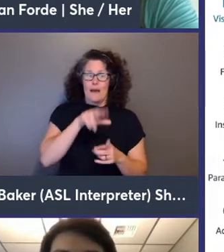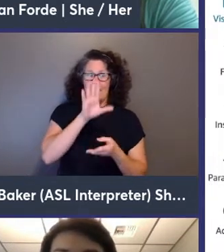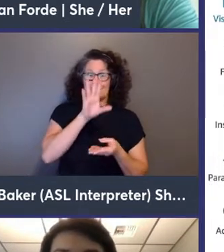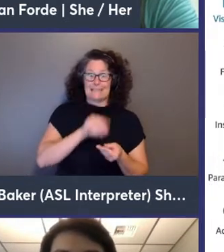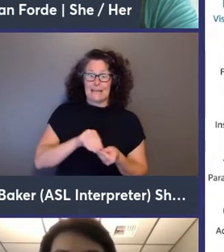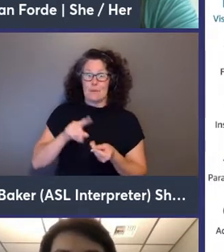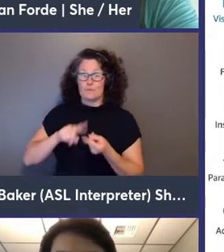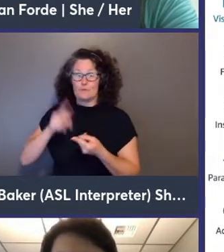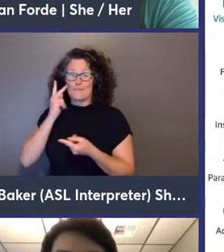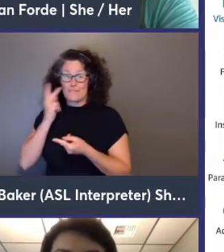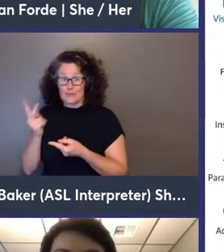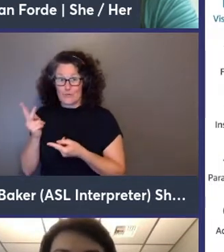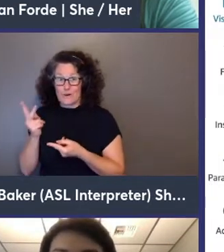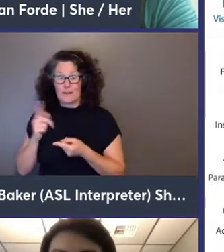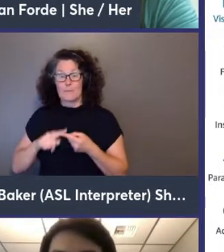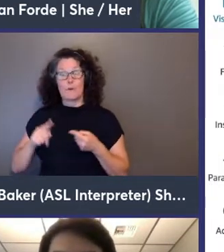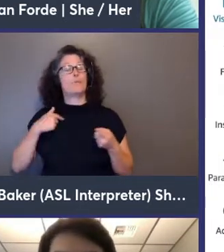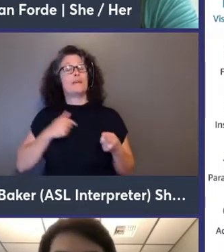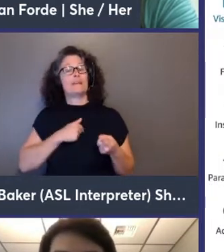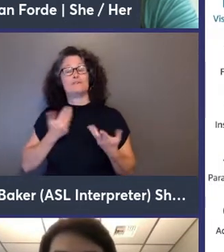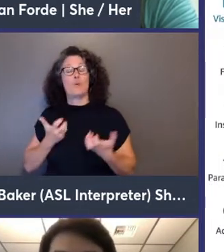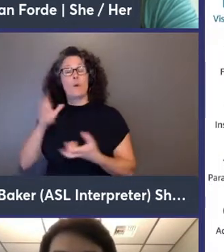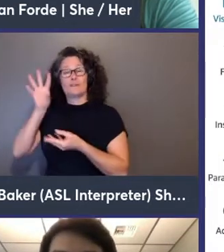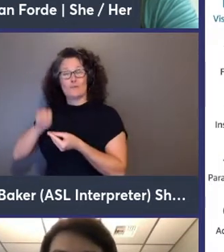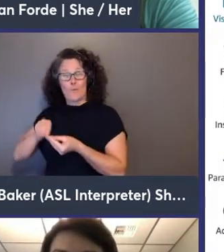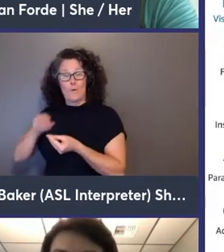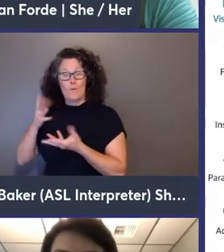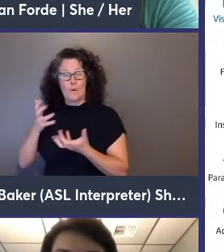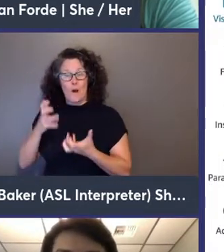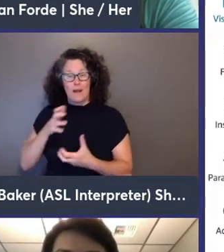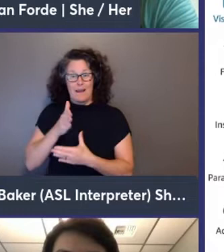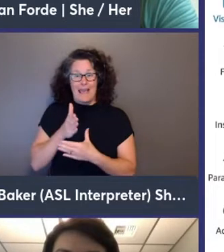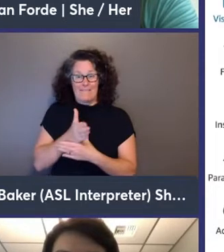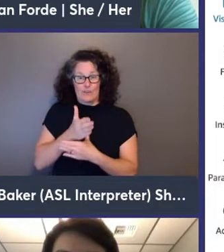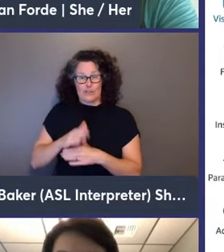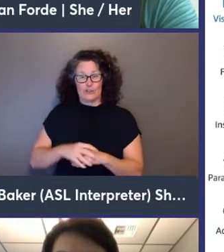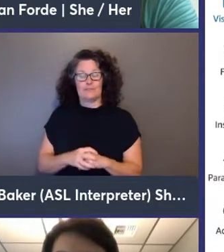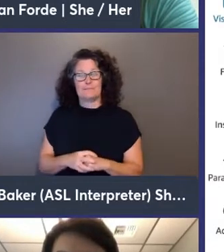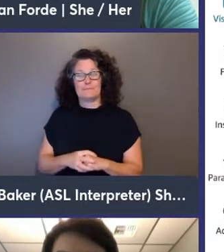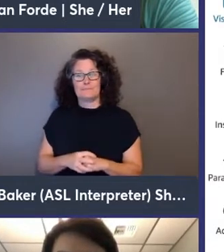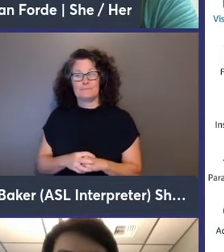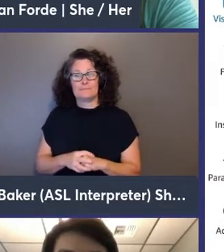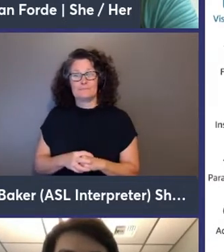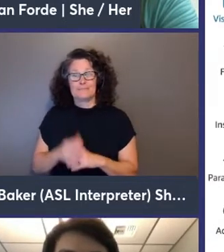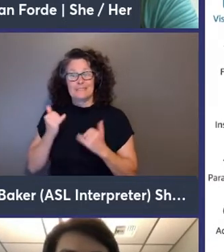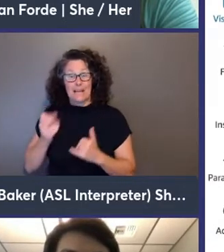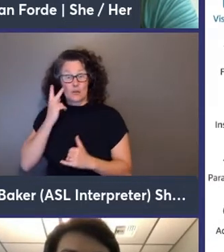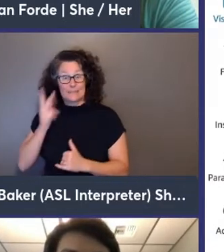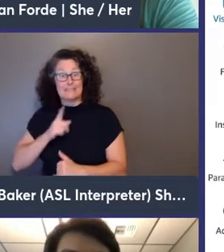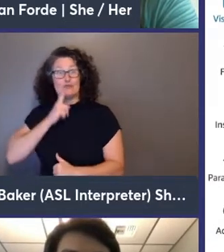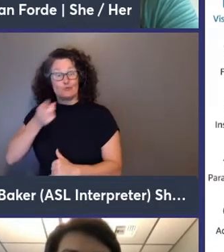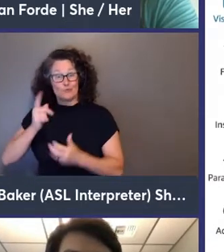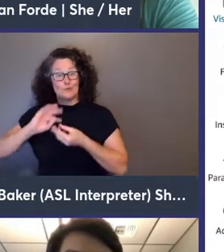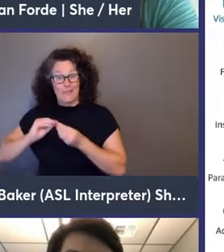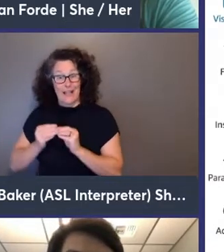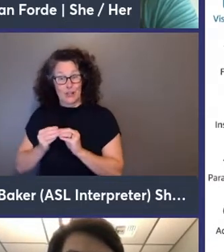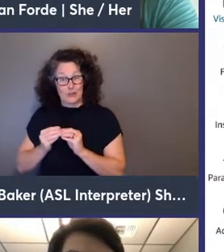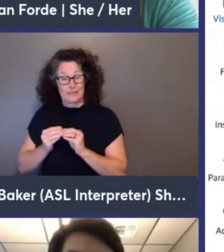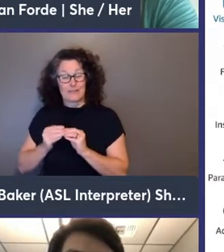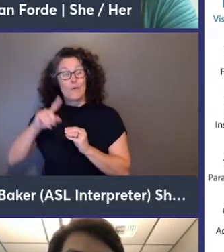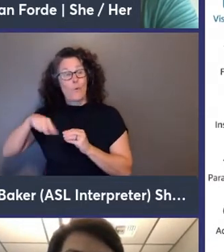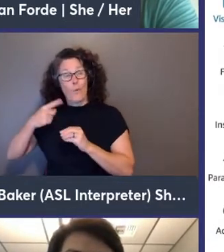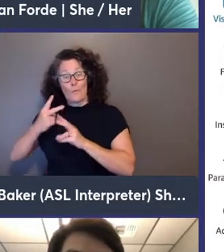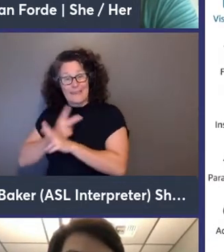video. However, we want to use the average. So let's change it. So now you will see the true value, which only